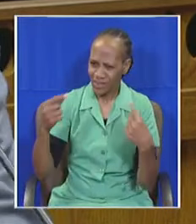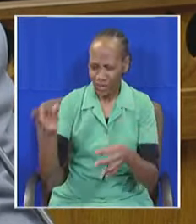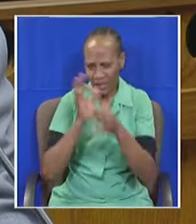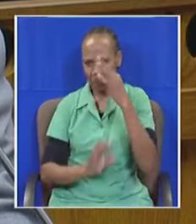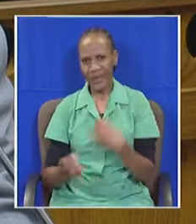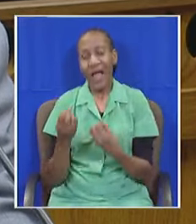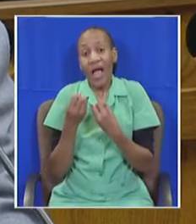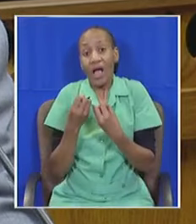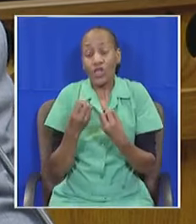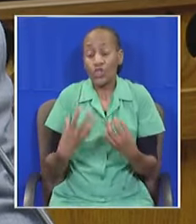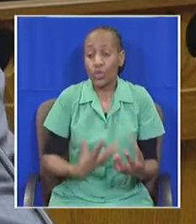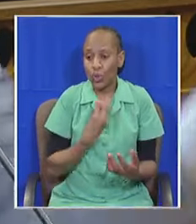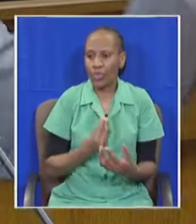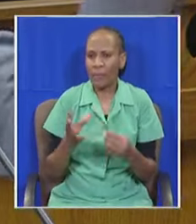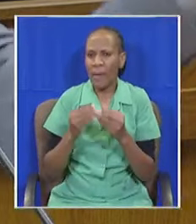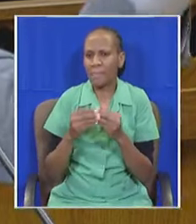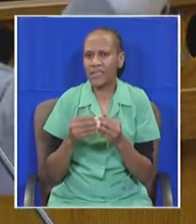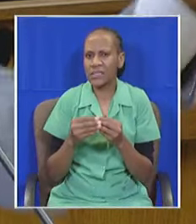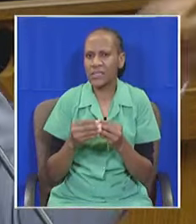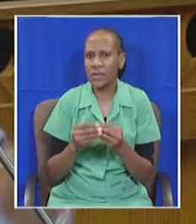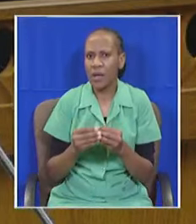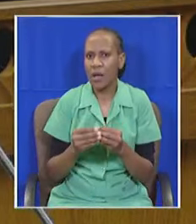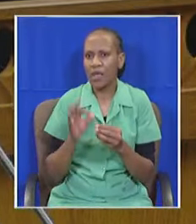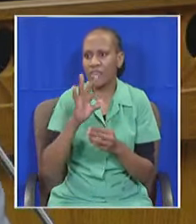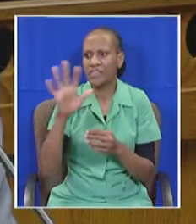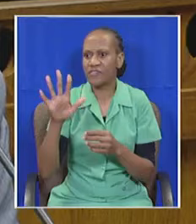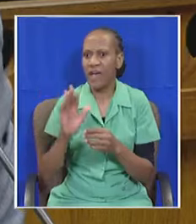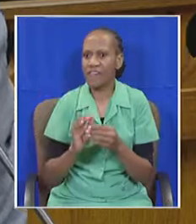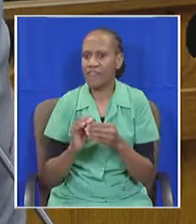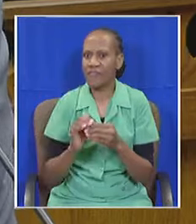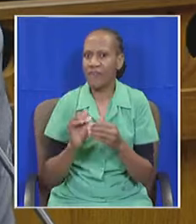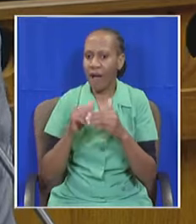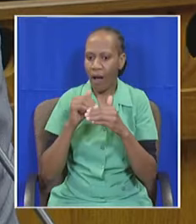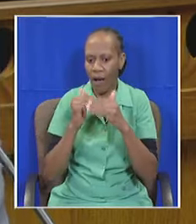are actually under the age of 35, because he's the only one.